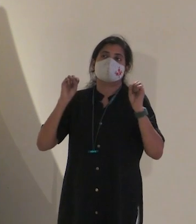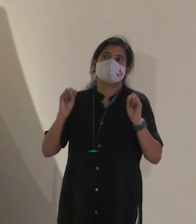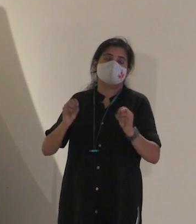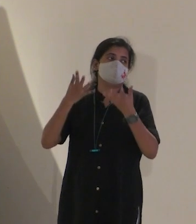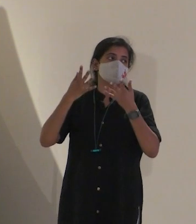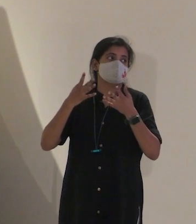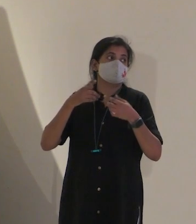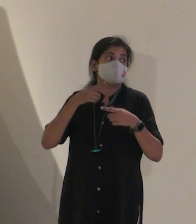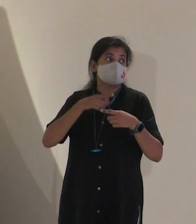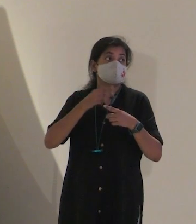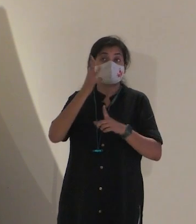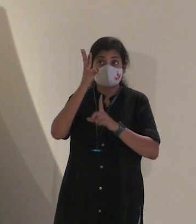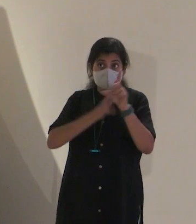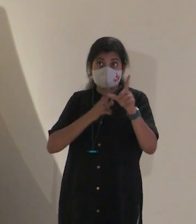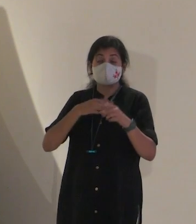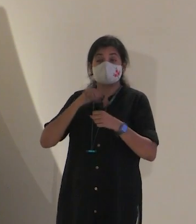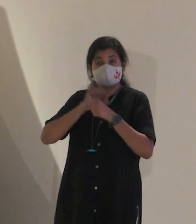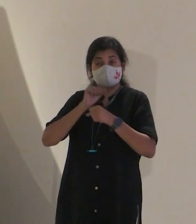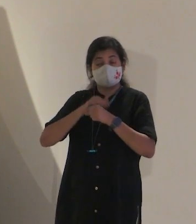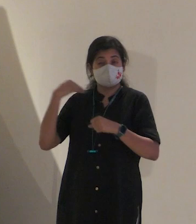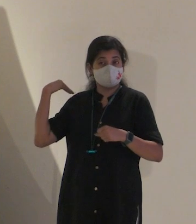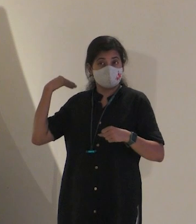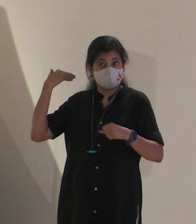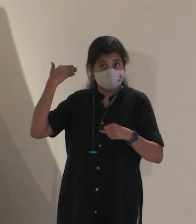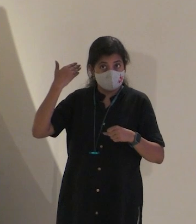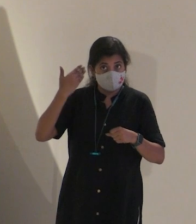3 years of intense work, where right from the building